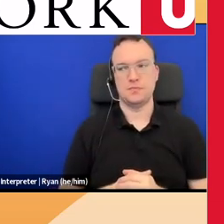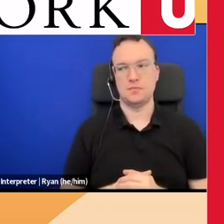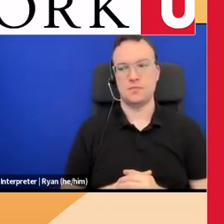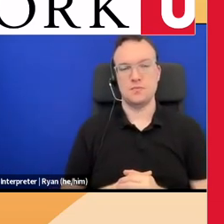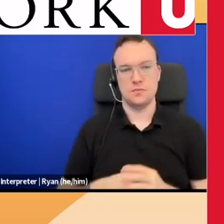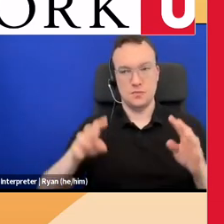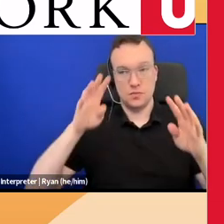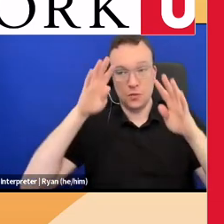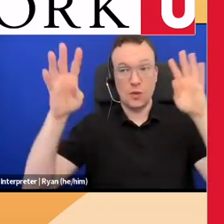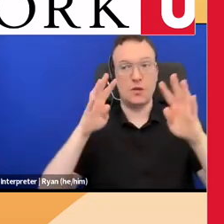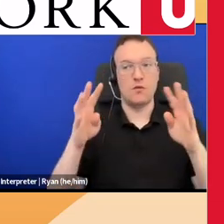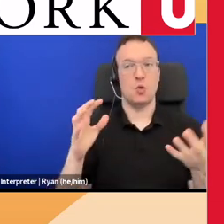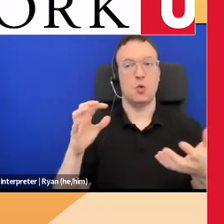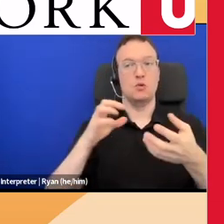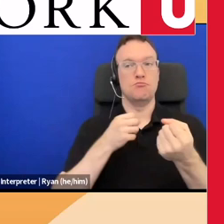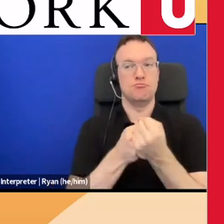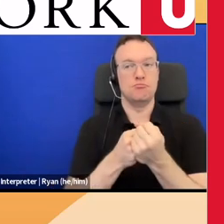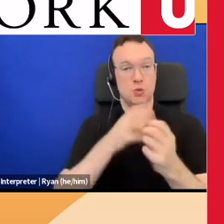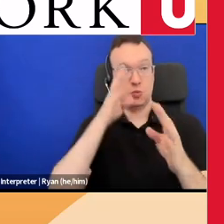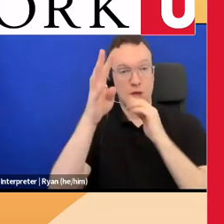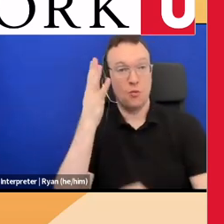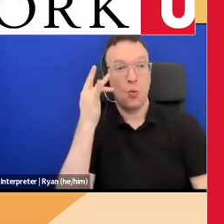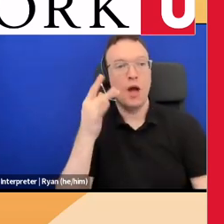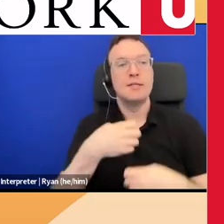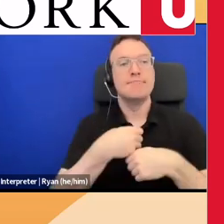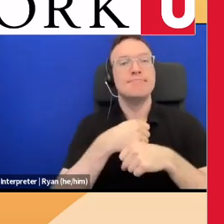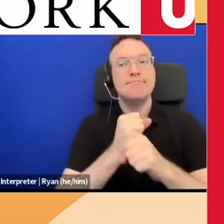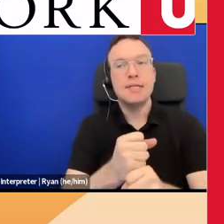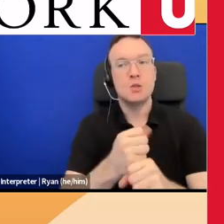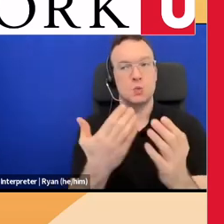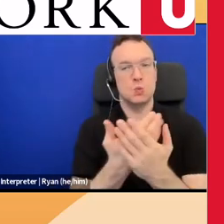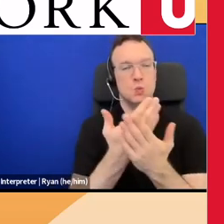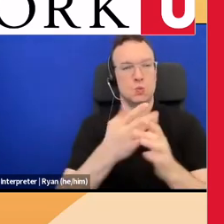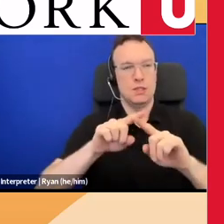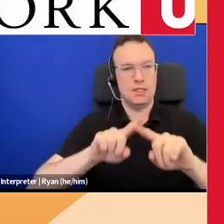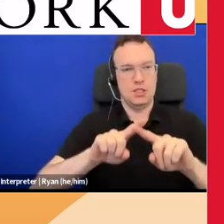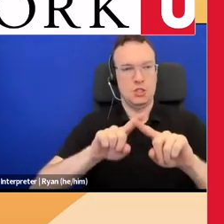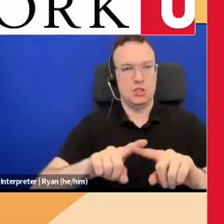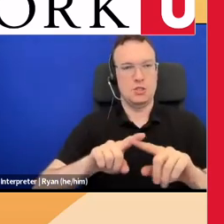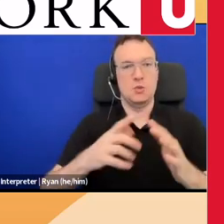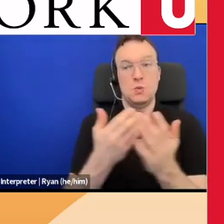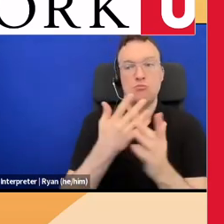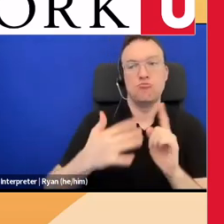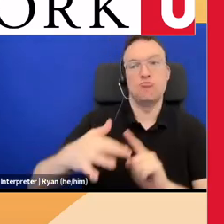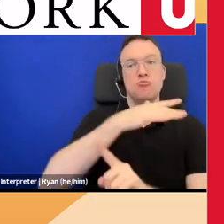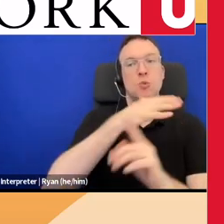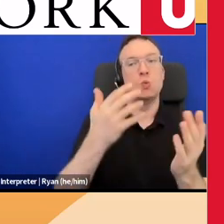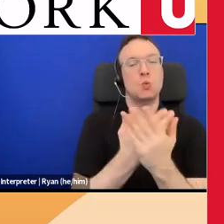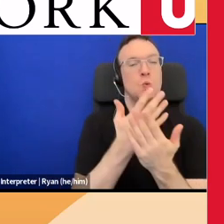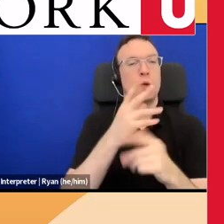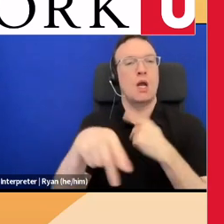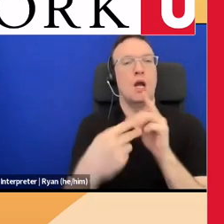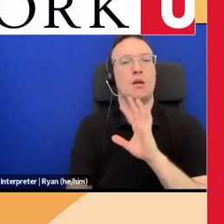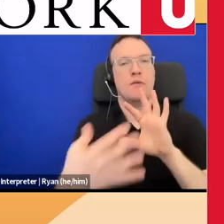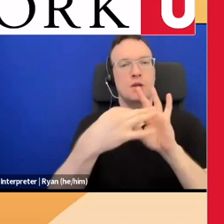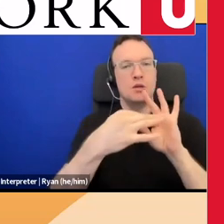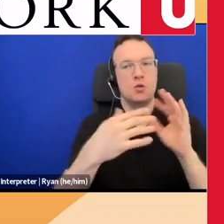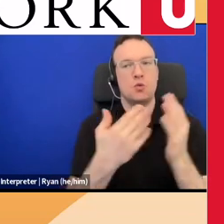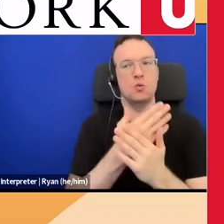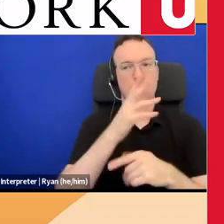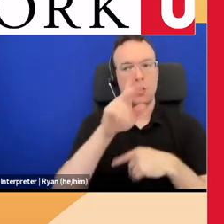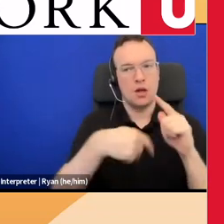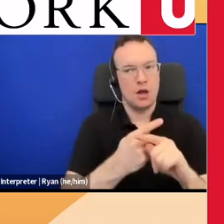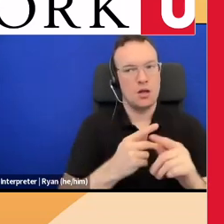Creative solidarity is creative because it produces new conditions. It creates new terms of engagement, new modes of